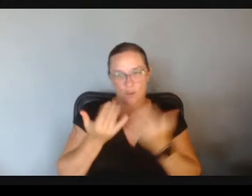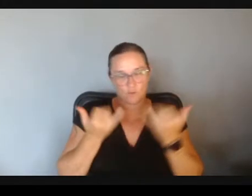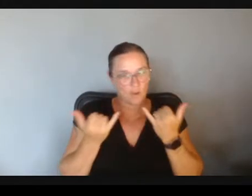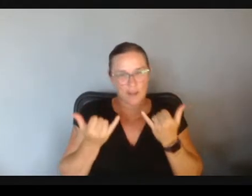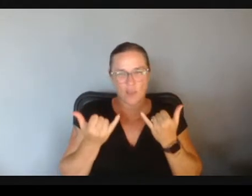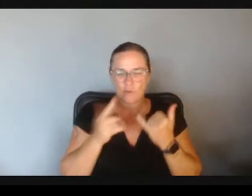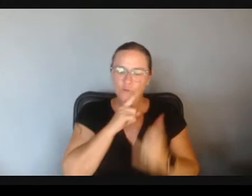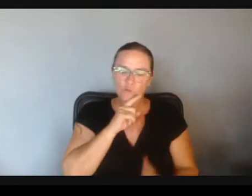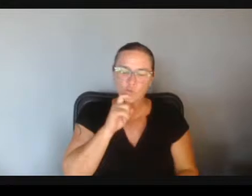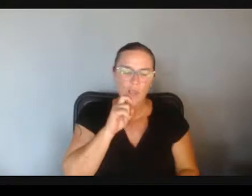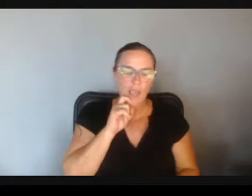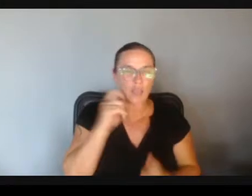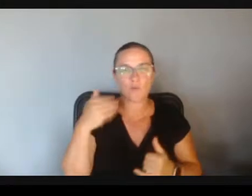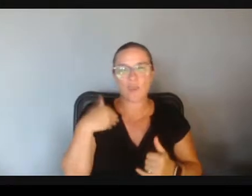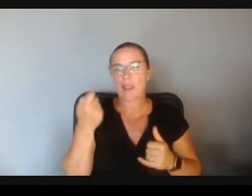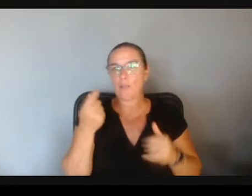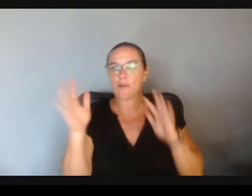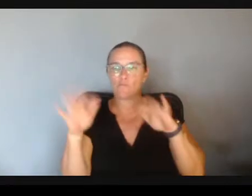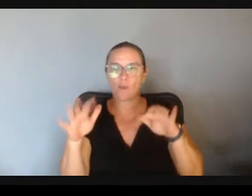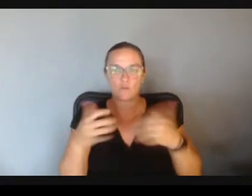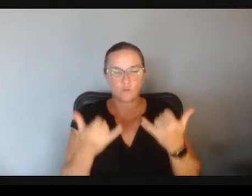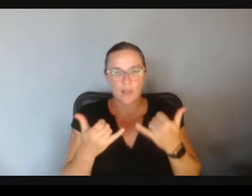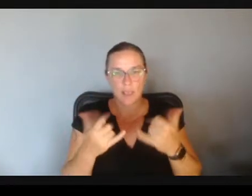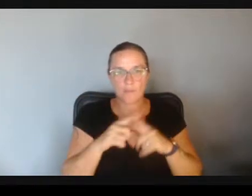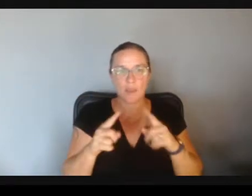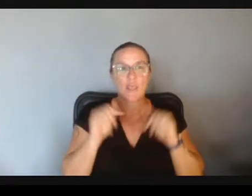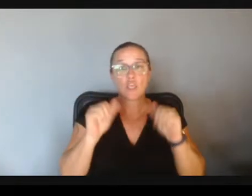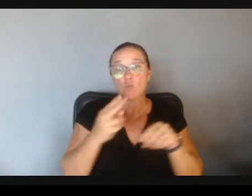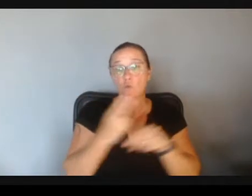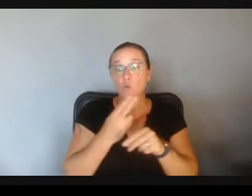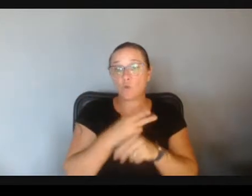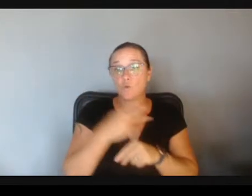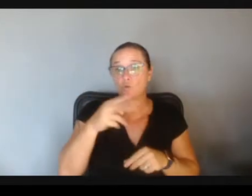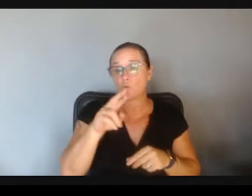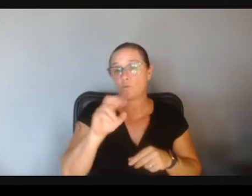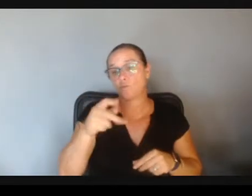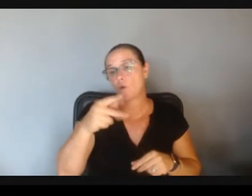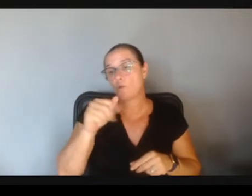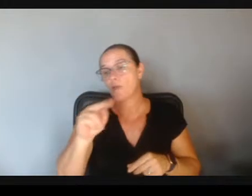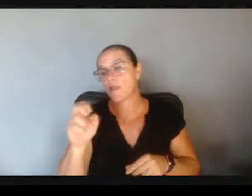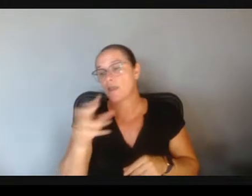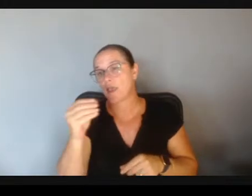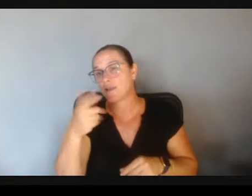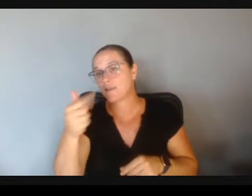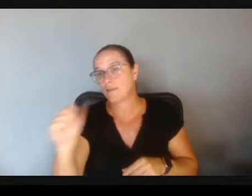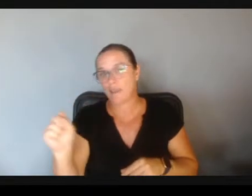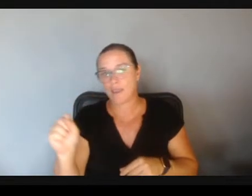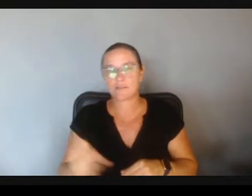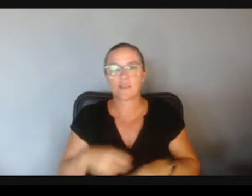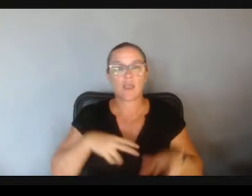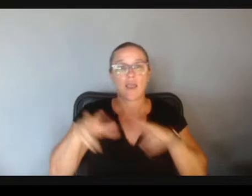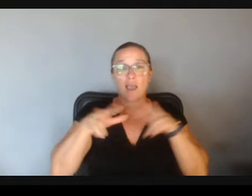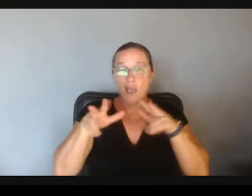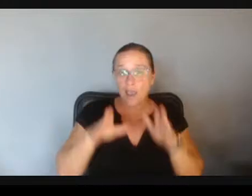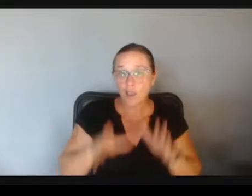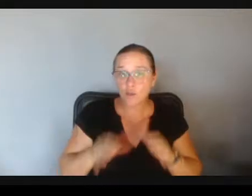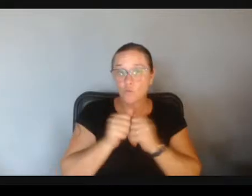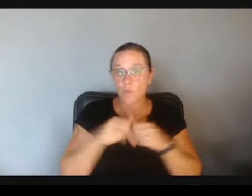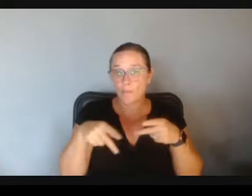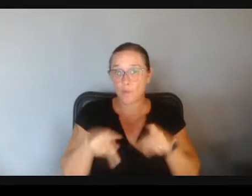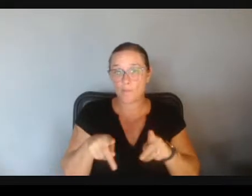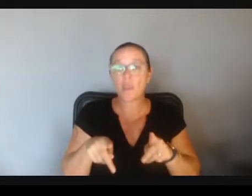We had some rain today, but you can use your propane and gas cooking stove. Backcountry hikers with a permit will be